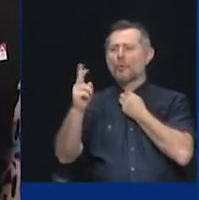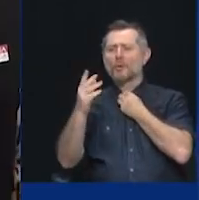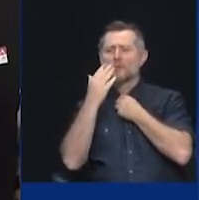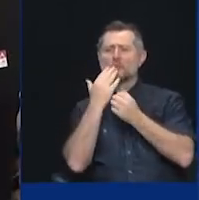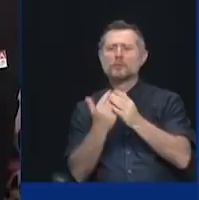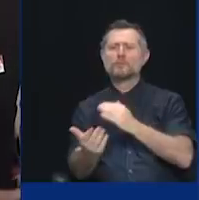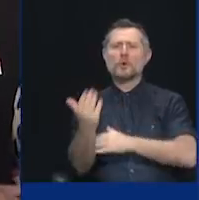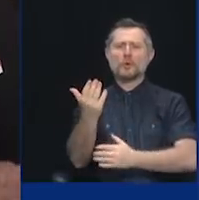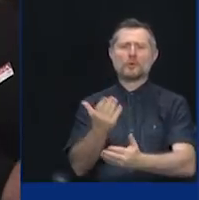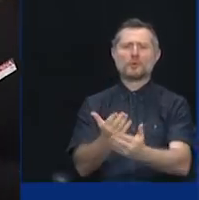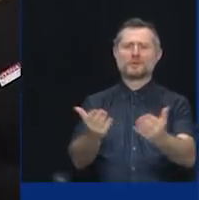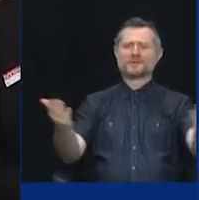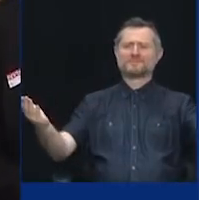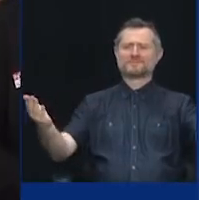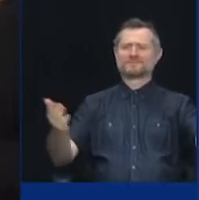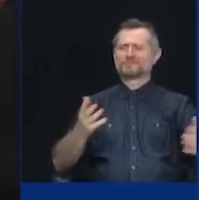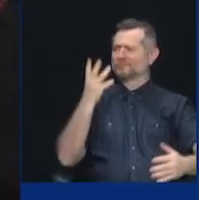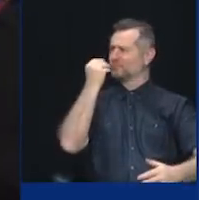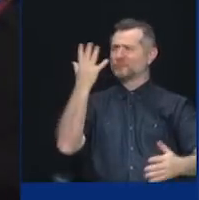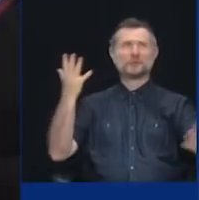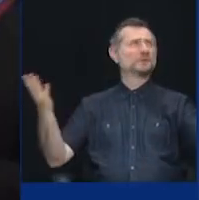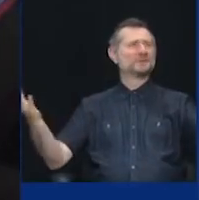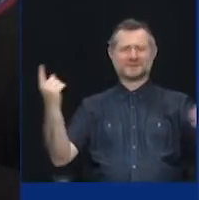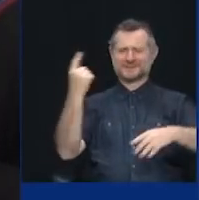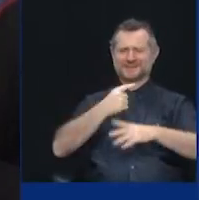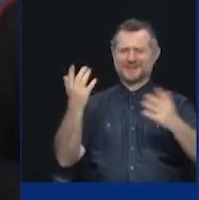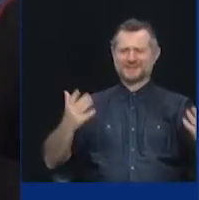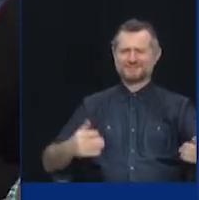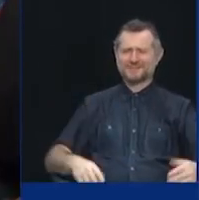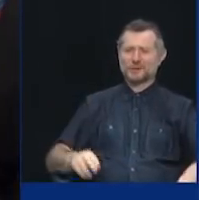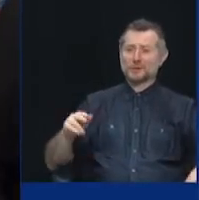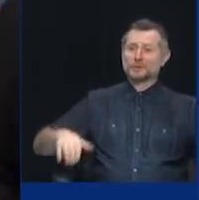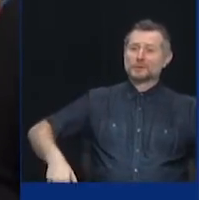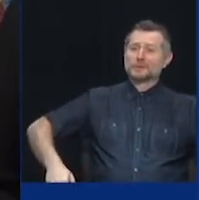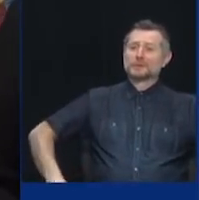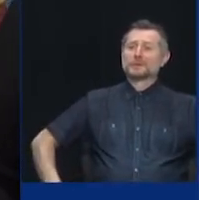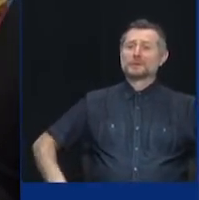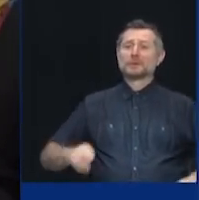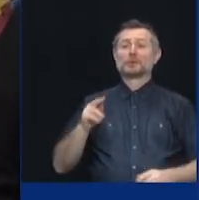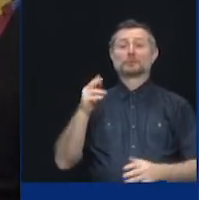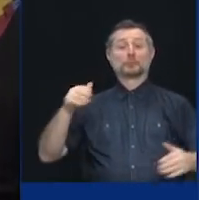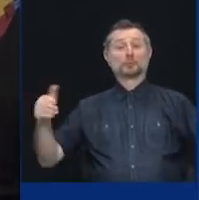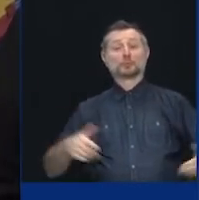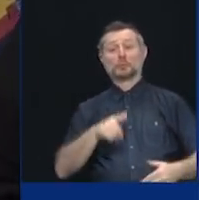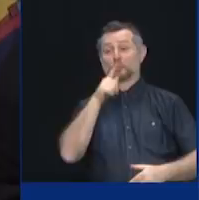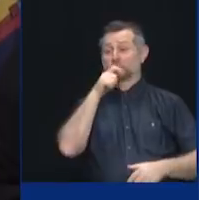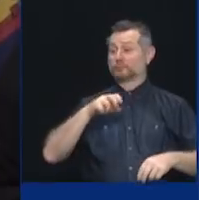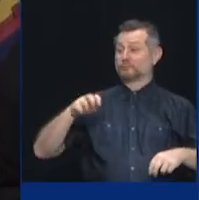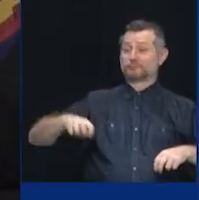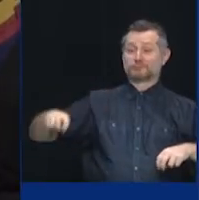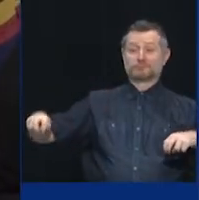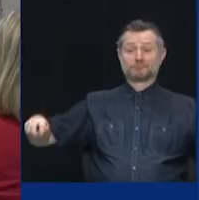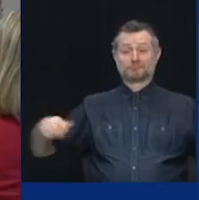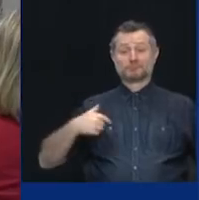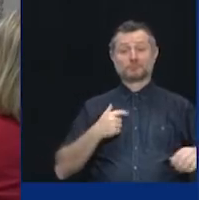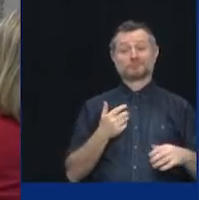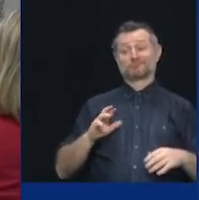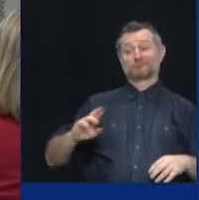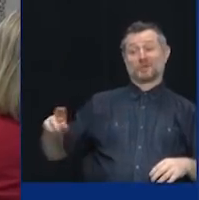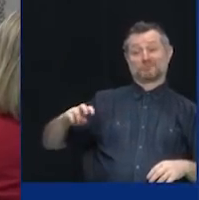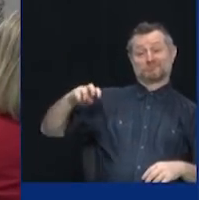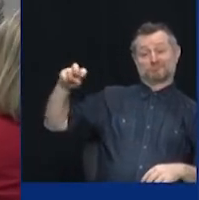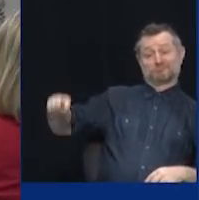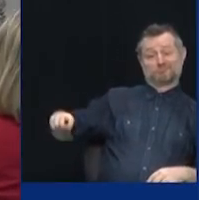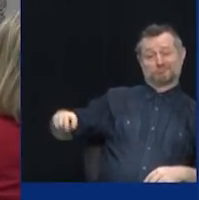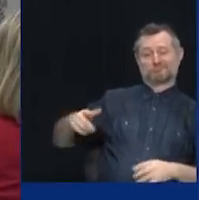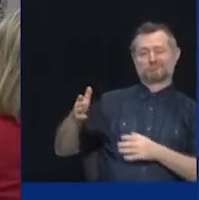Beautiful day in New York City today. Let me introduce the people who are on the dais with us. From my right, our great health